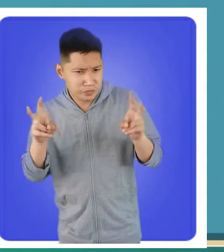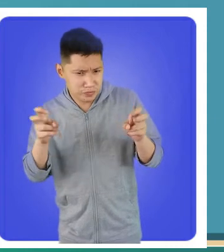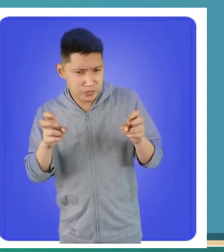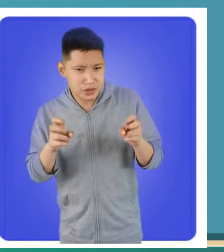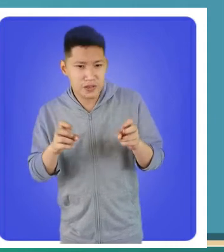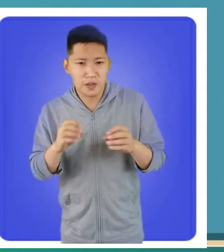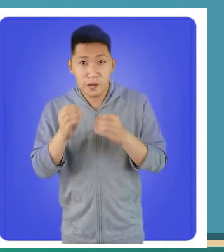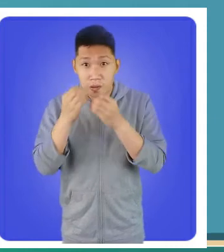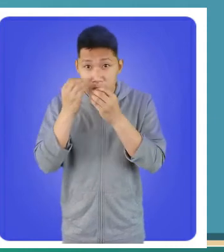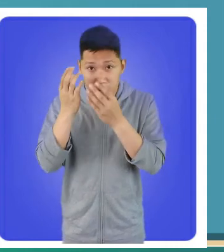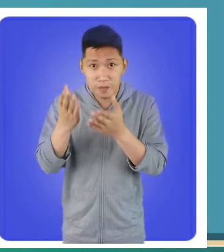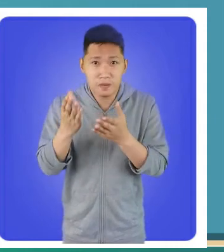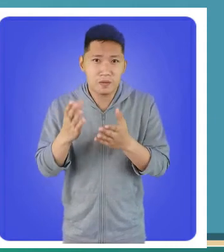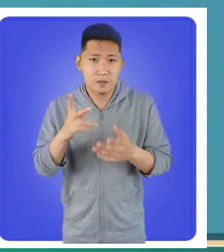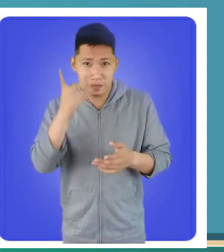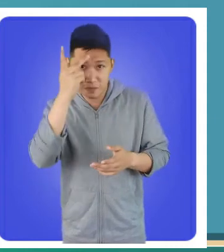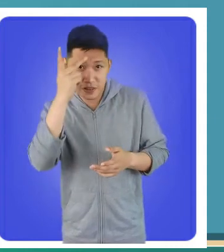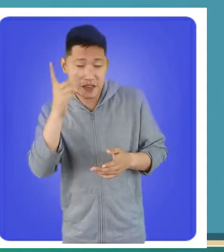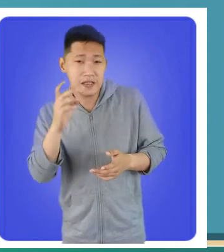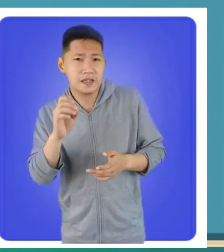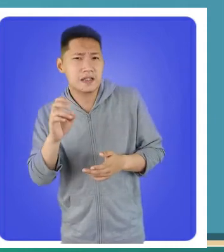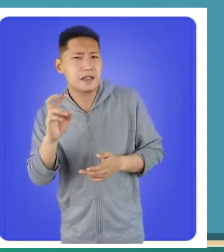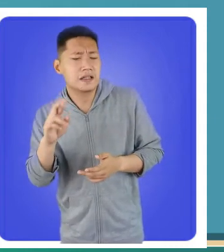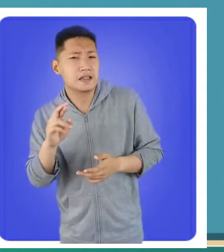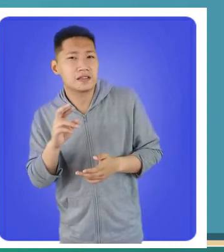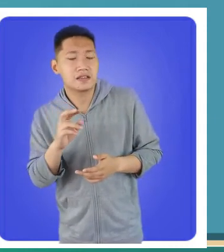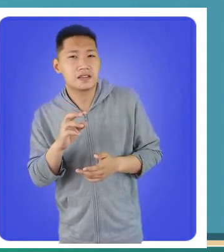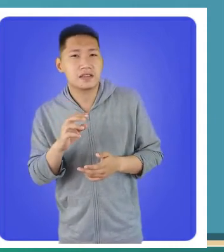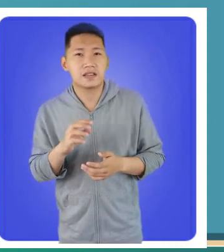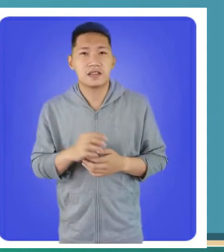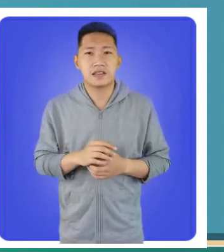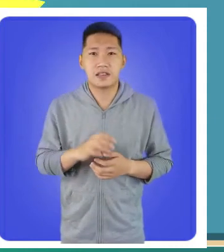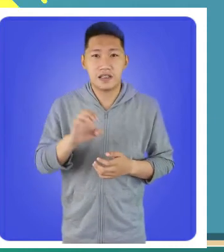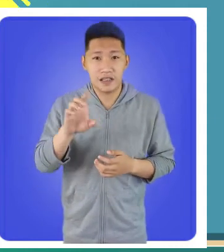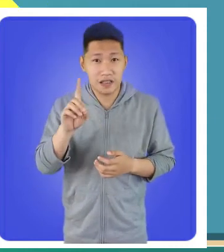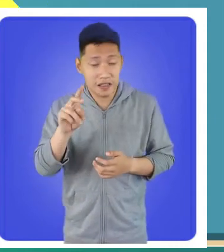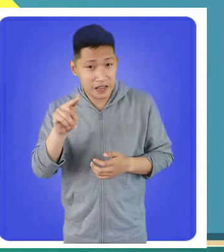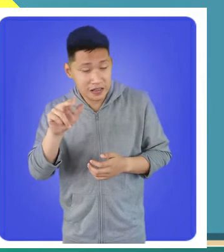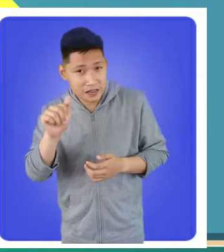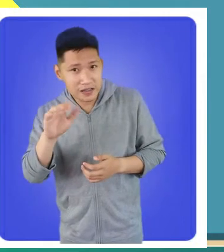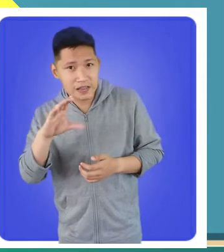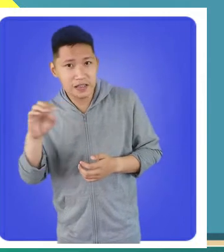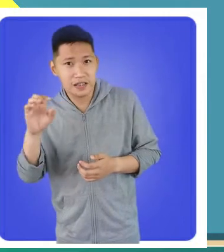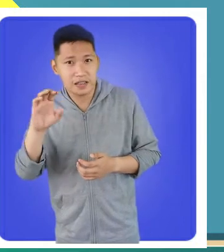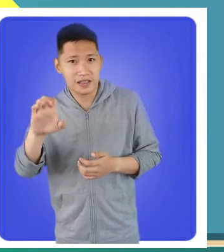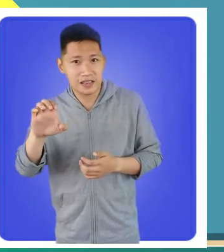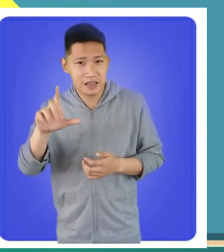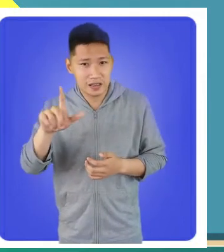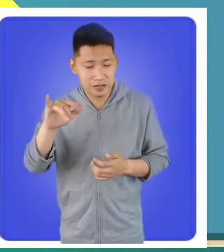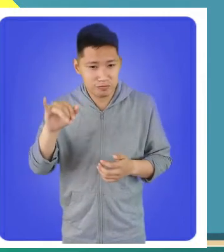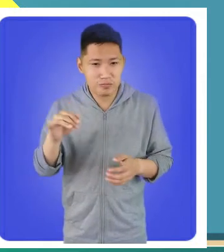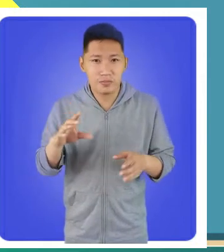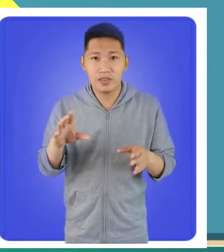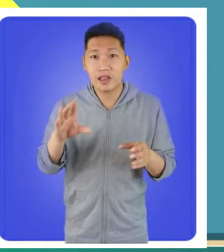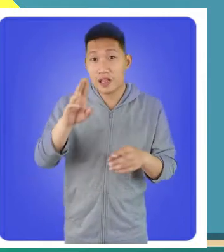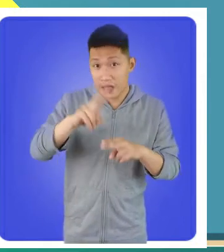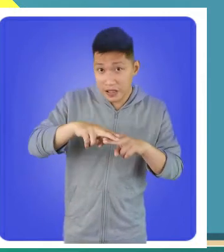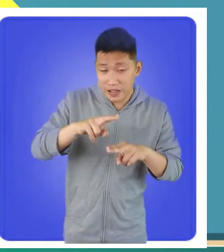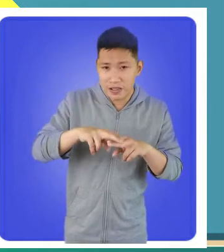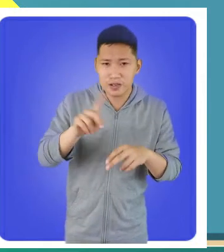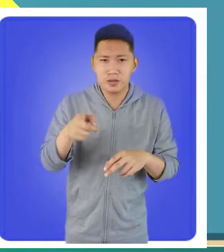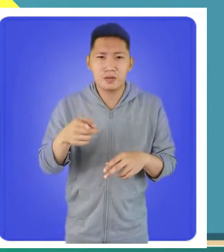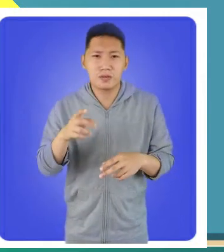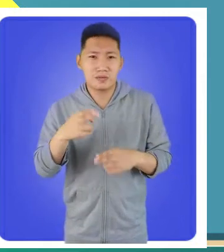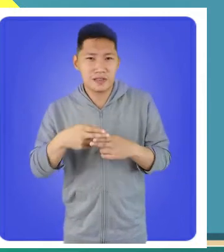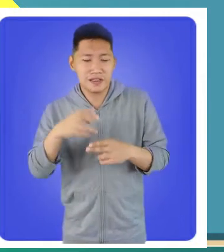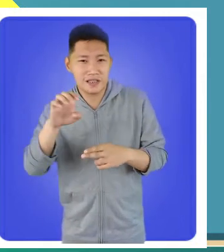author's parents are Edna and Ellie. Now, let us add comma after the name Edna. The